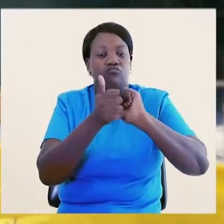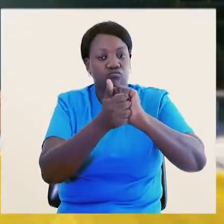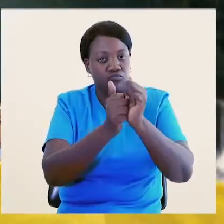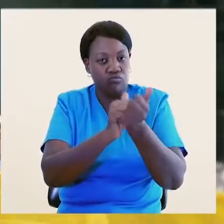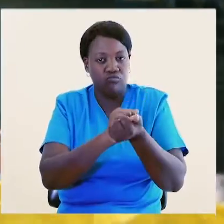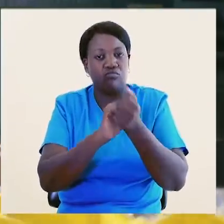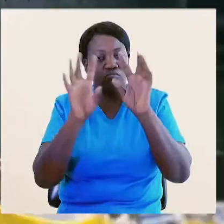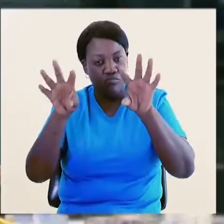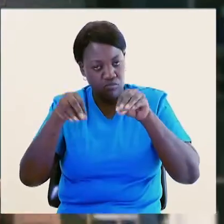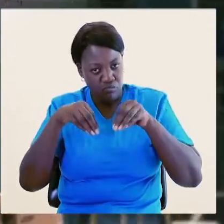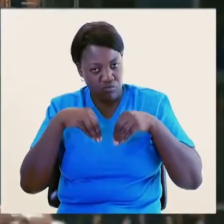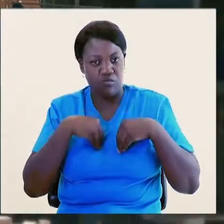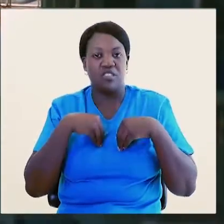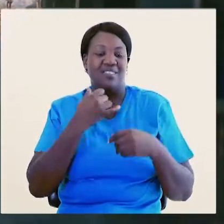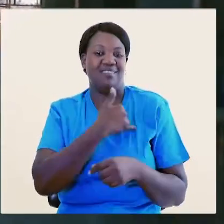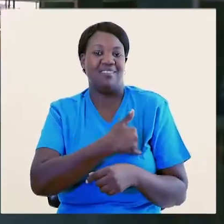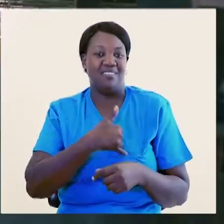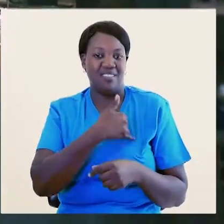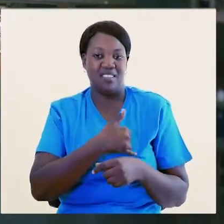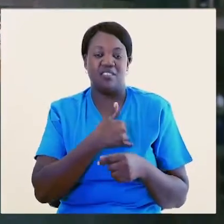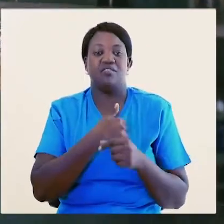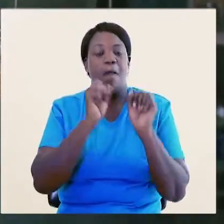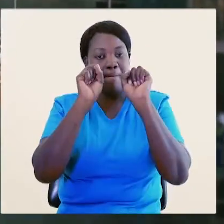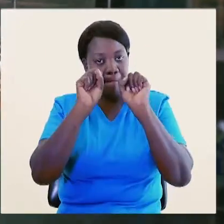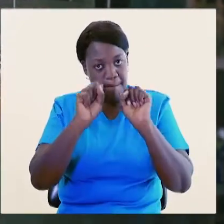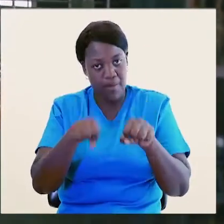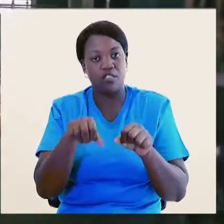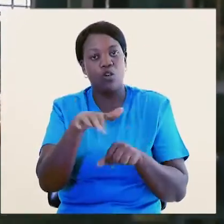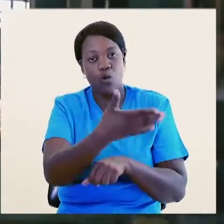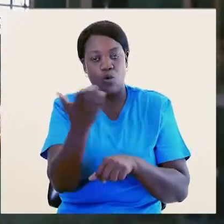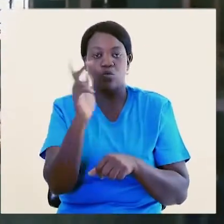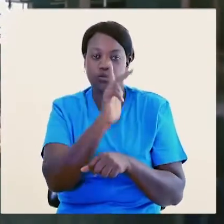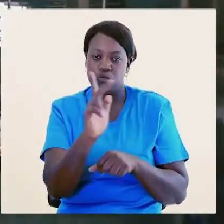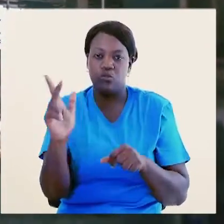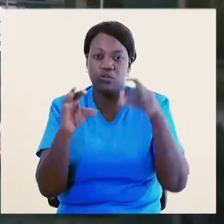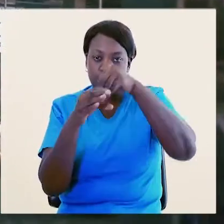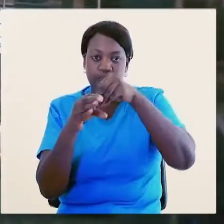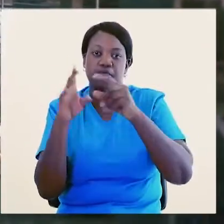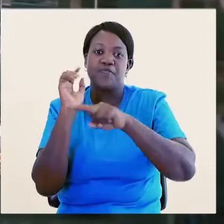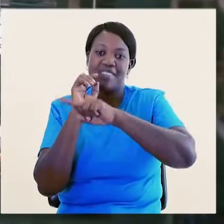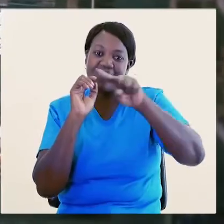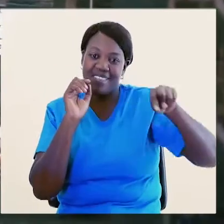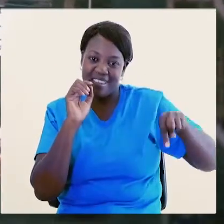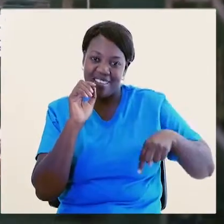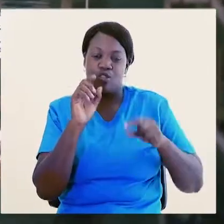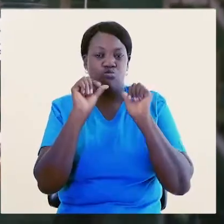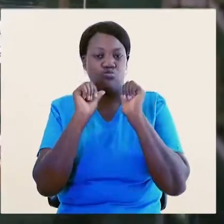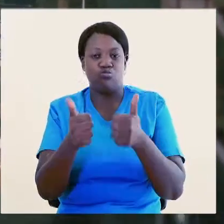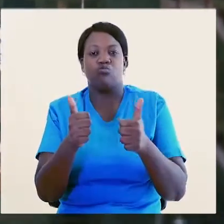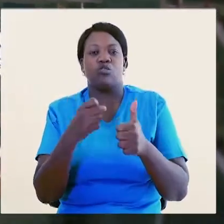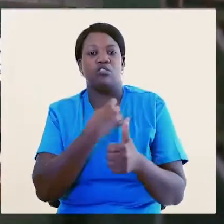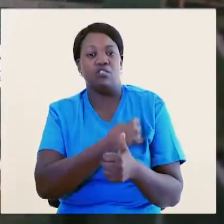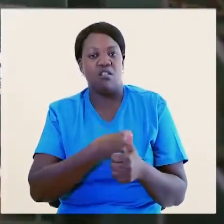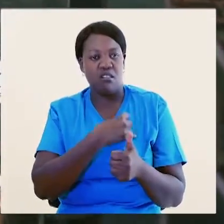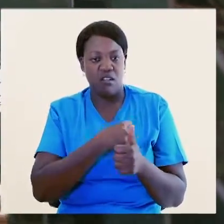an acceptable standard of living. The aim is to make sure that all people in a country have a good quality of life